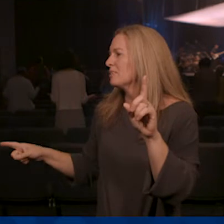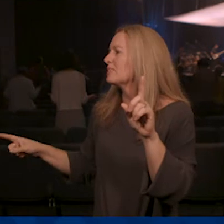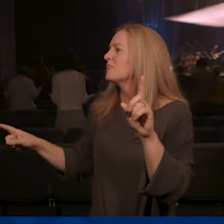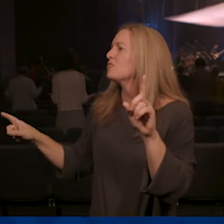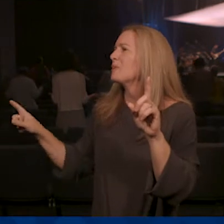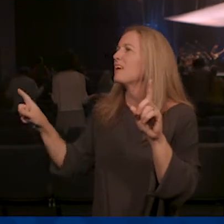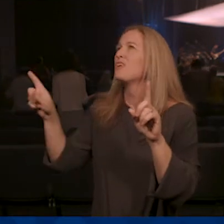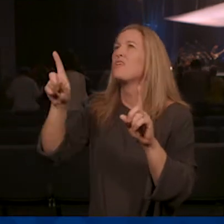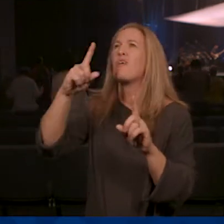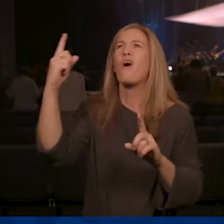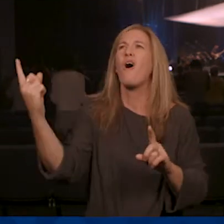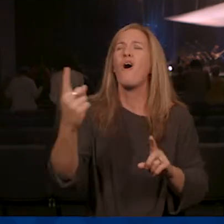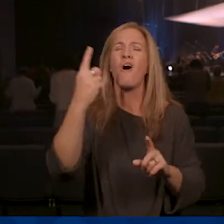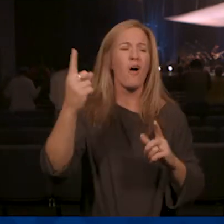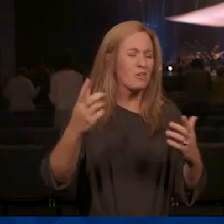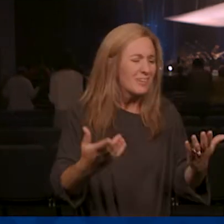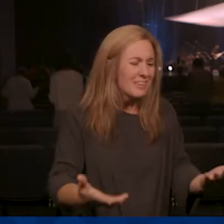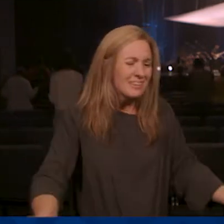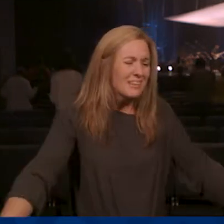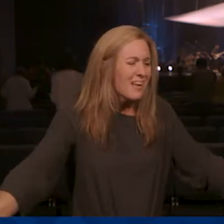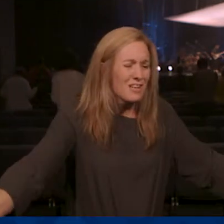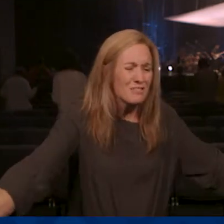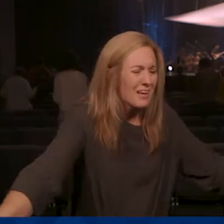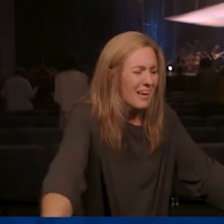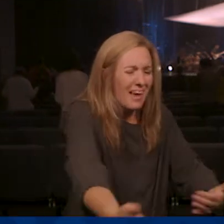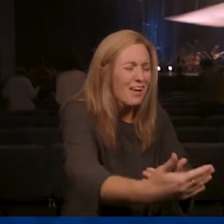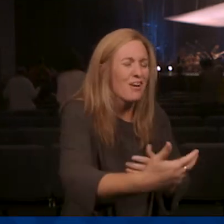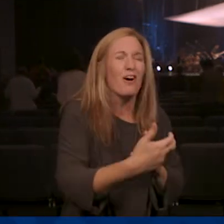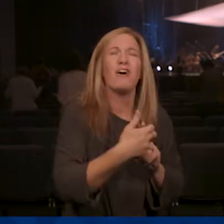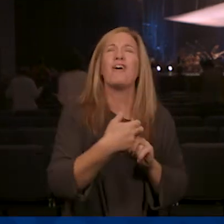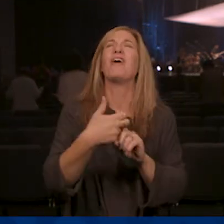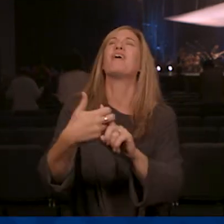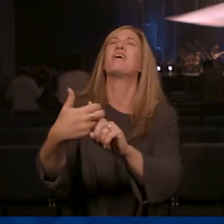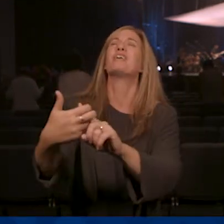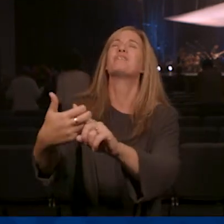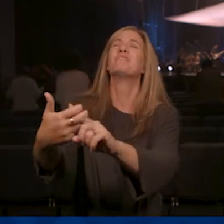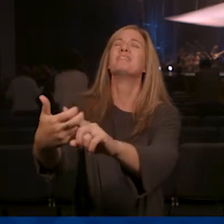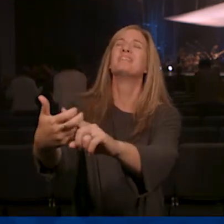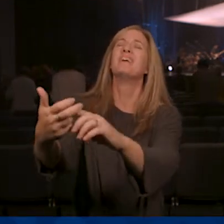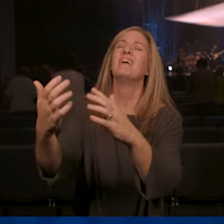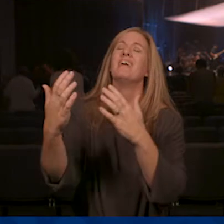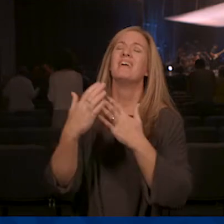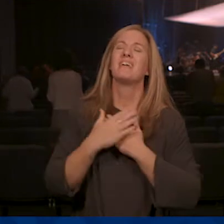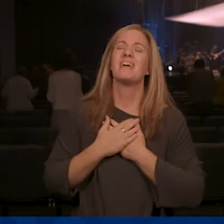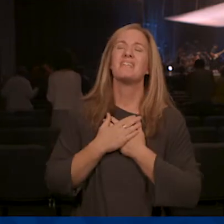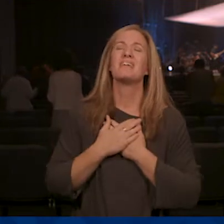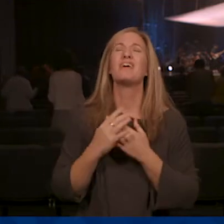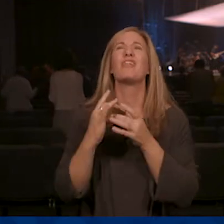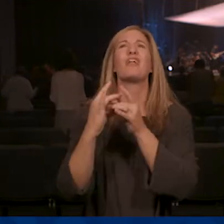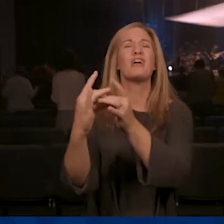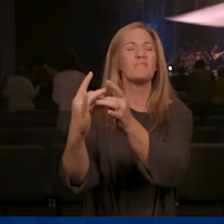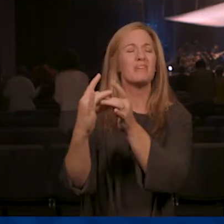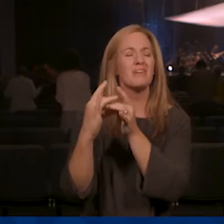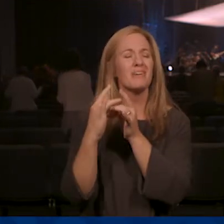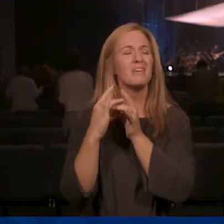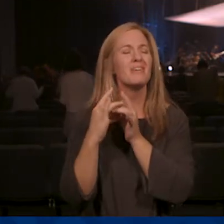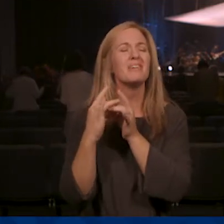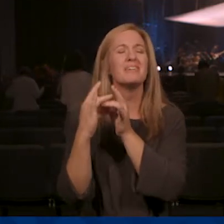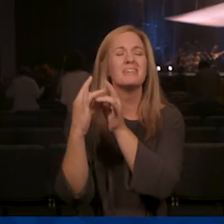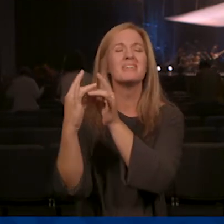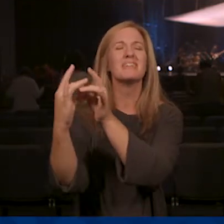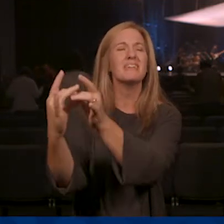You draw me back into your loving arms and never let me